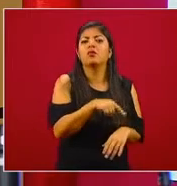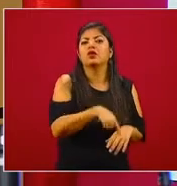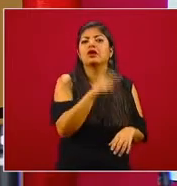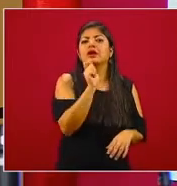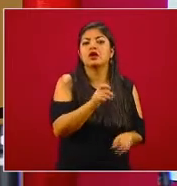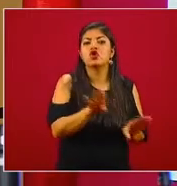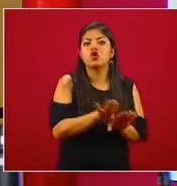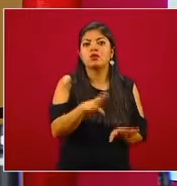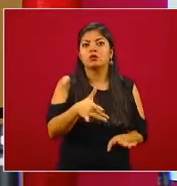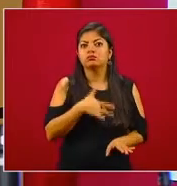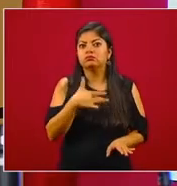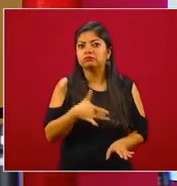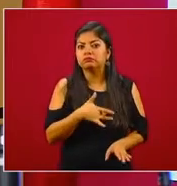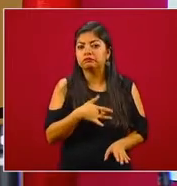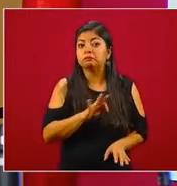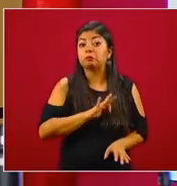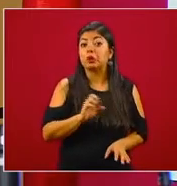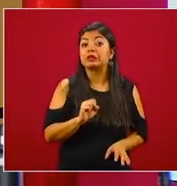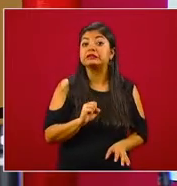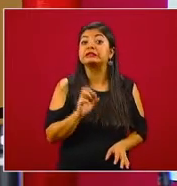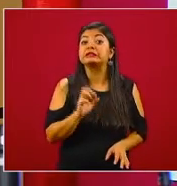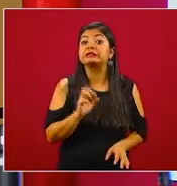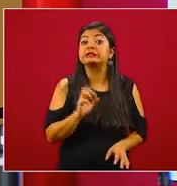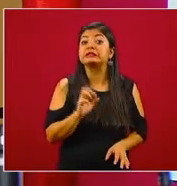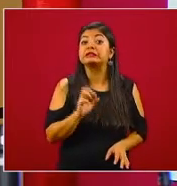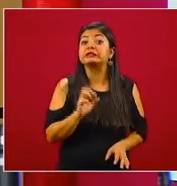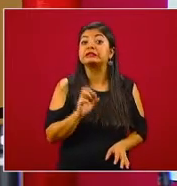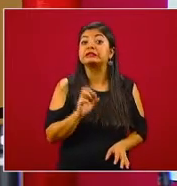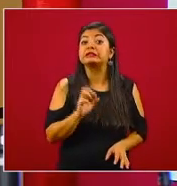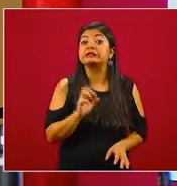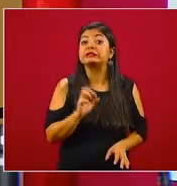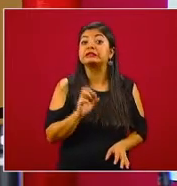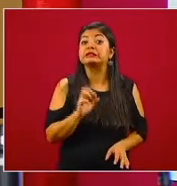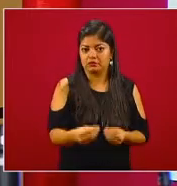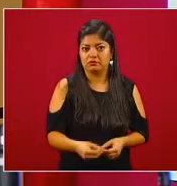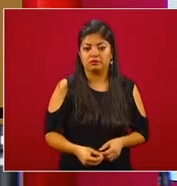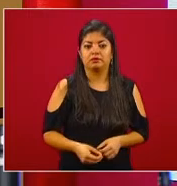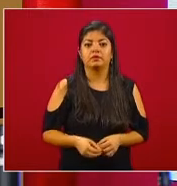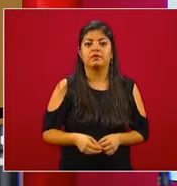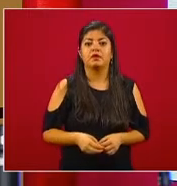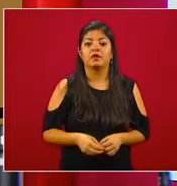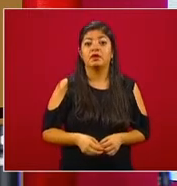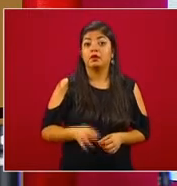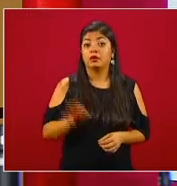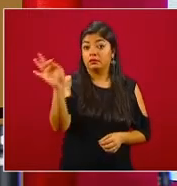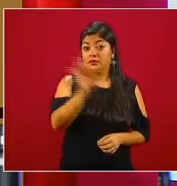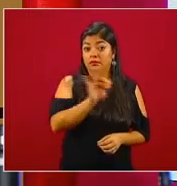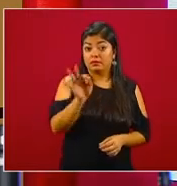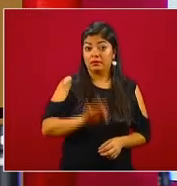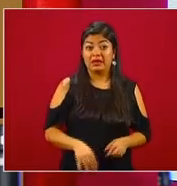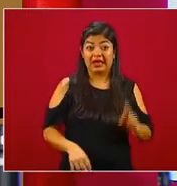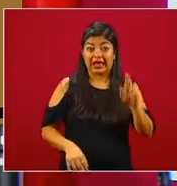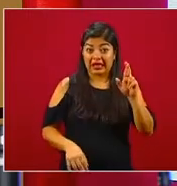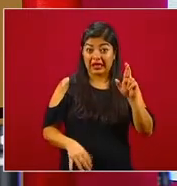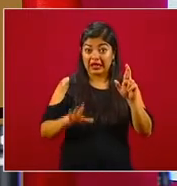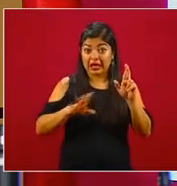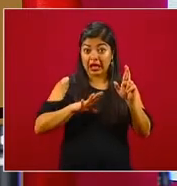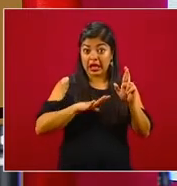of pandemic because it has an intuitive interpretation of what might be happening with the